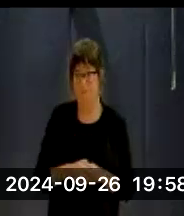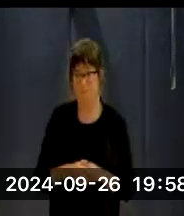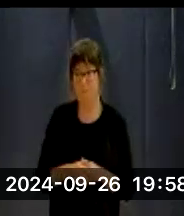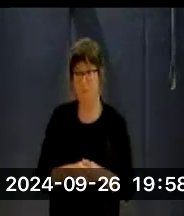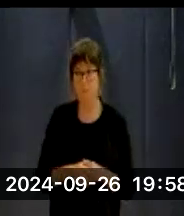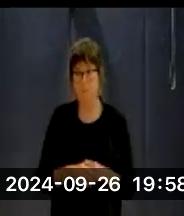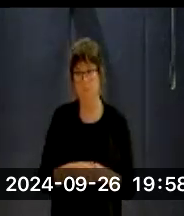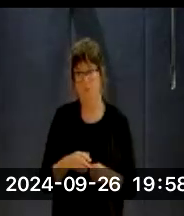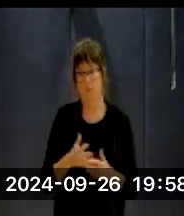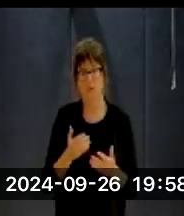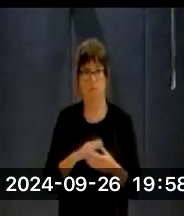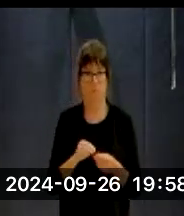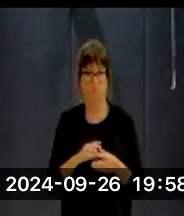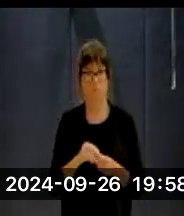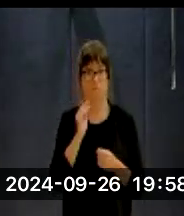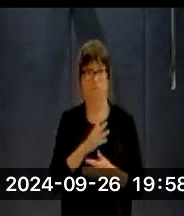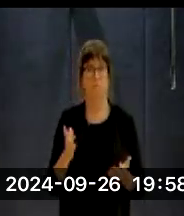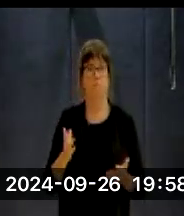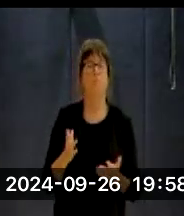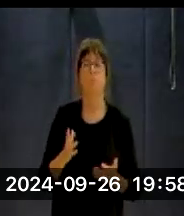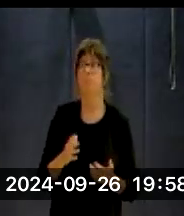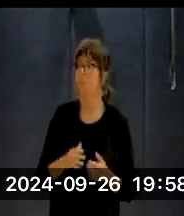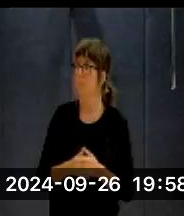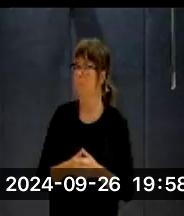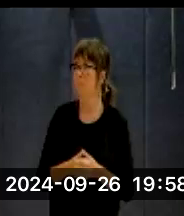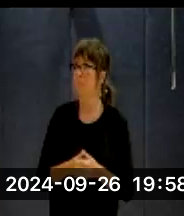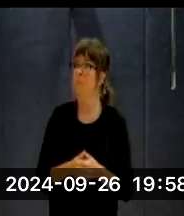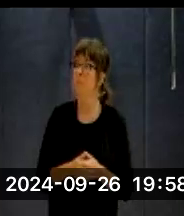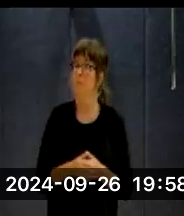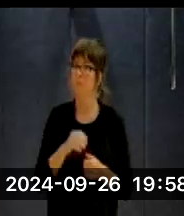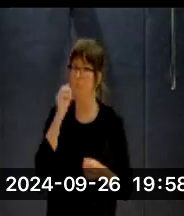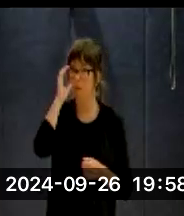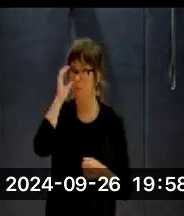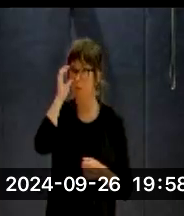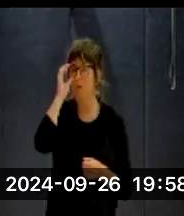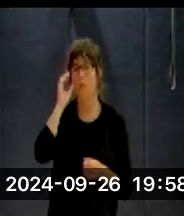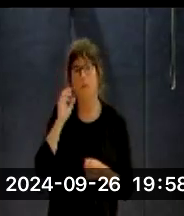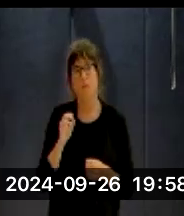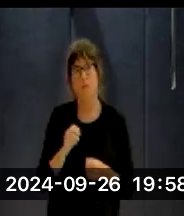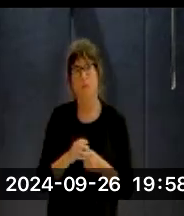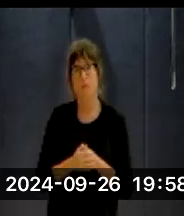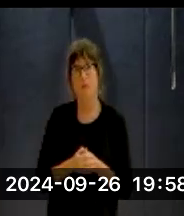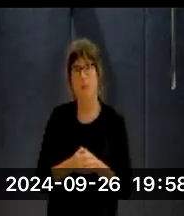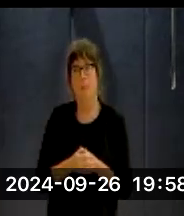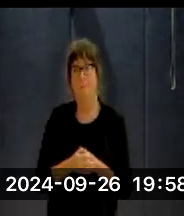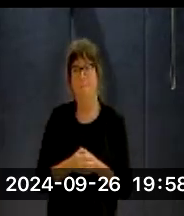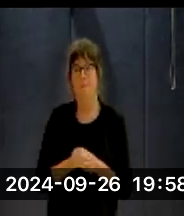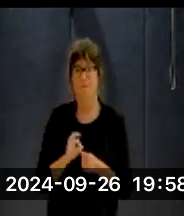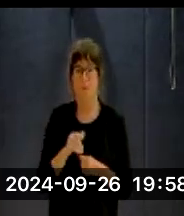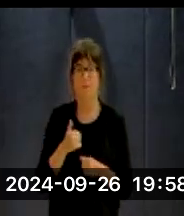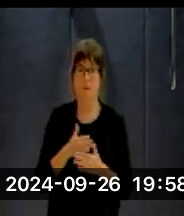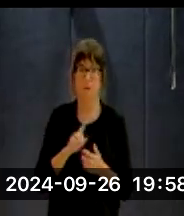to share my comment in terms of, for those who are have anywhere moderate to